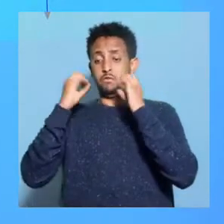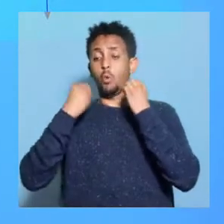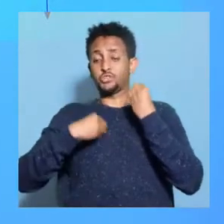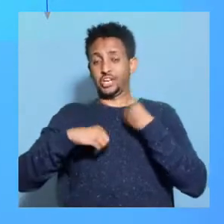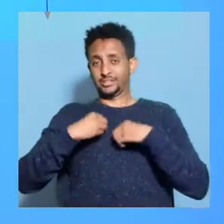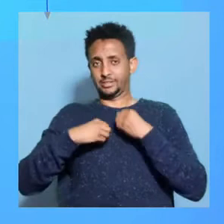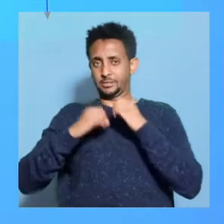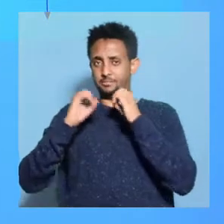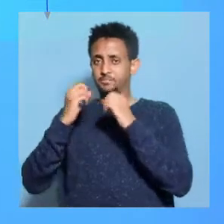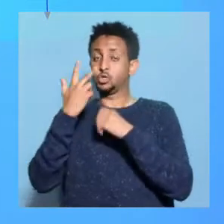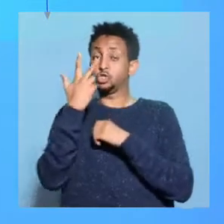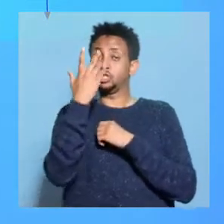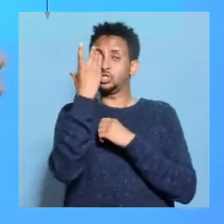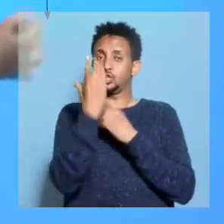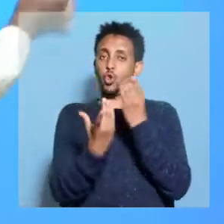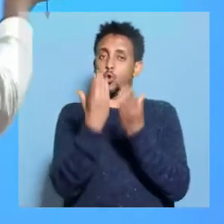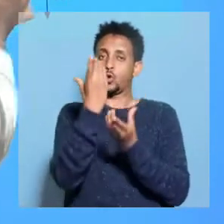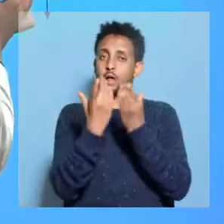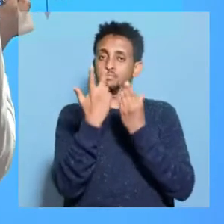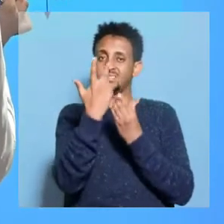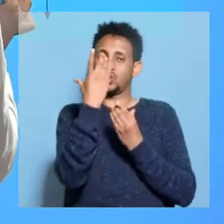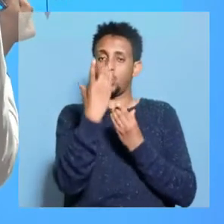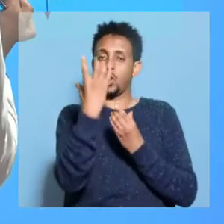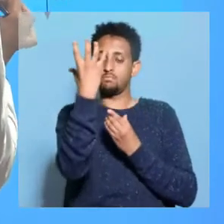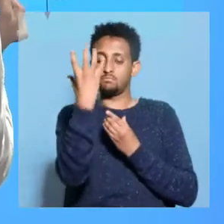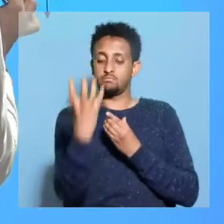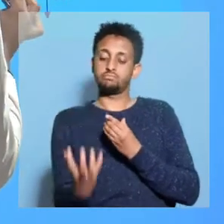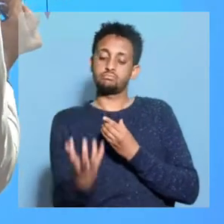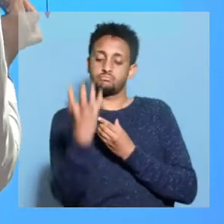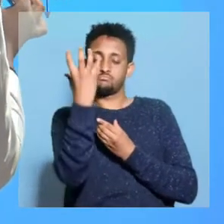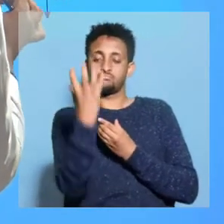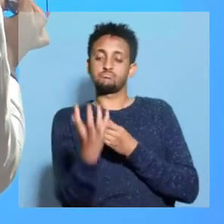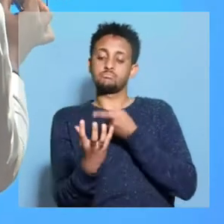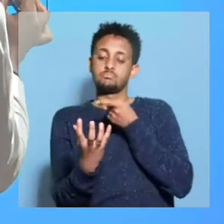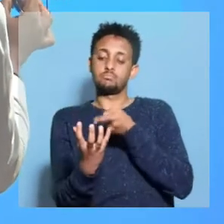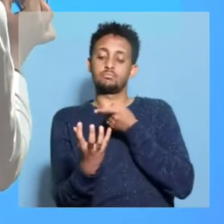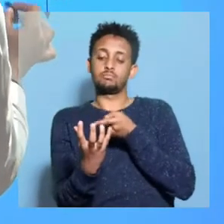of mass 3 kilogram. Here you have 3 kilogram object,